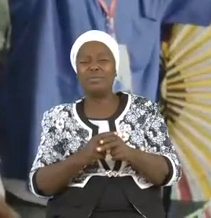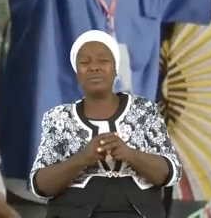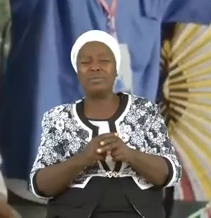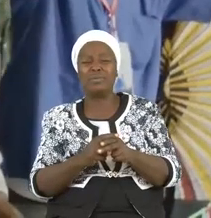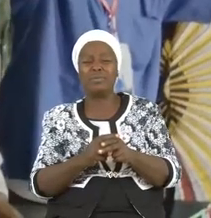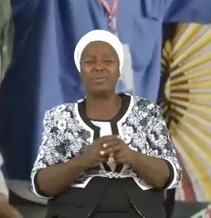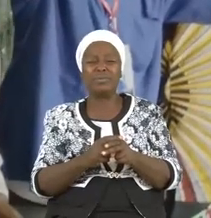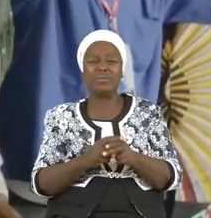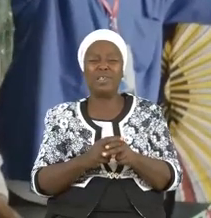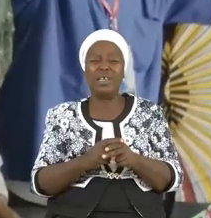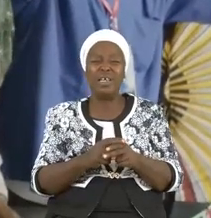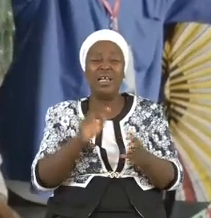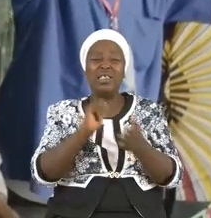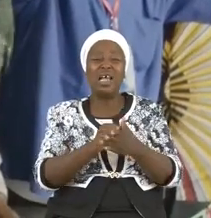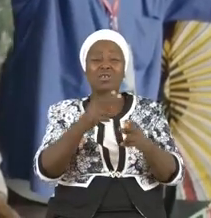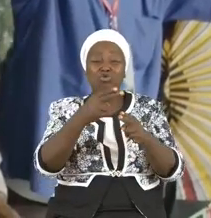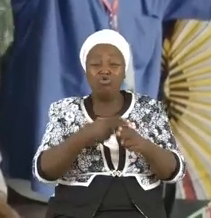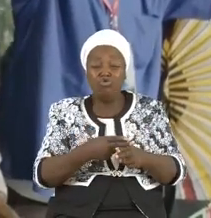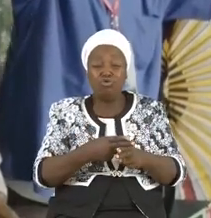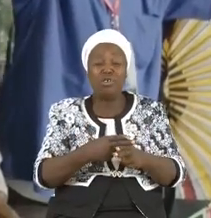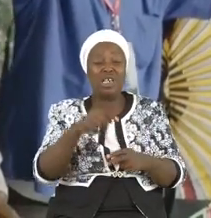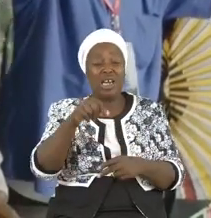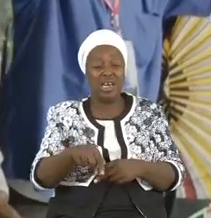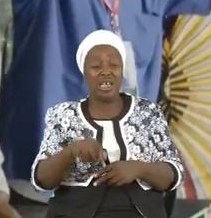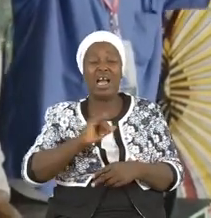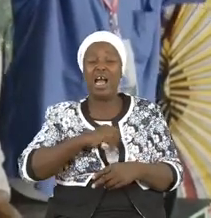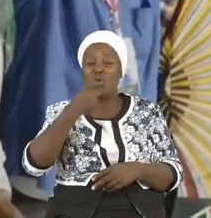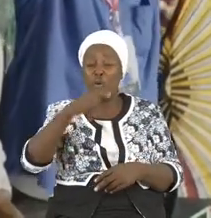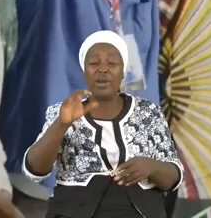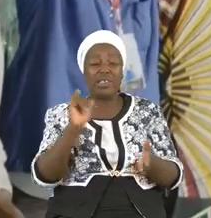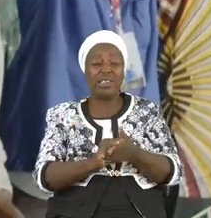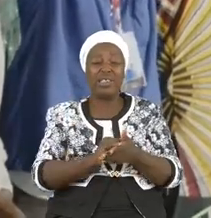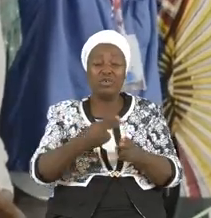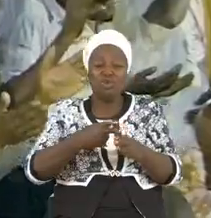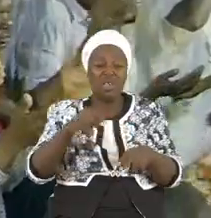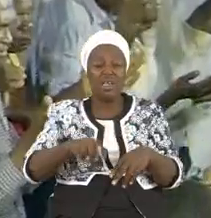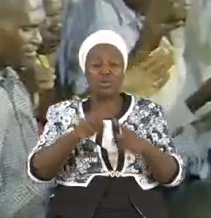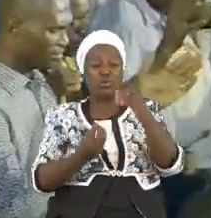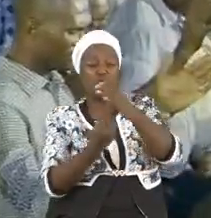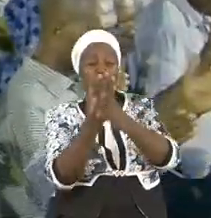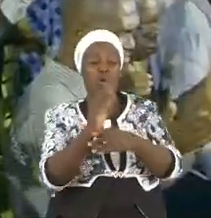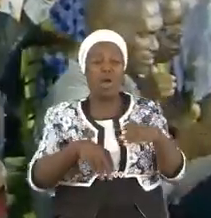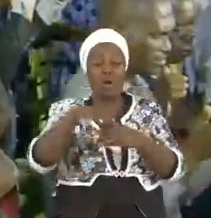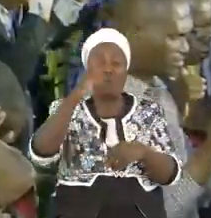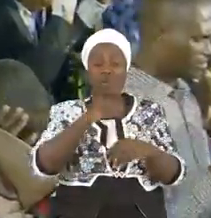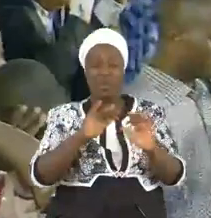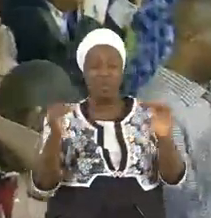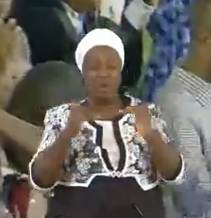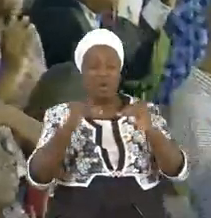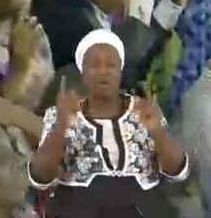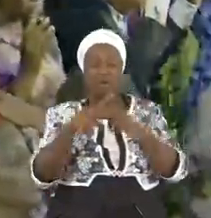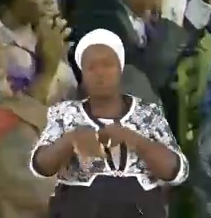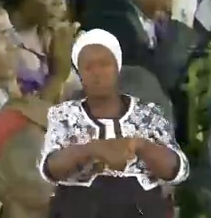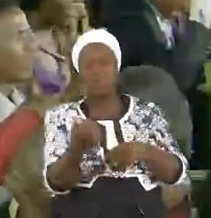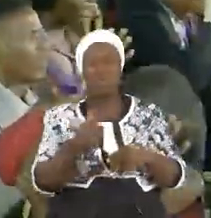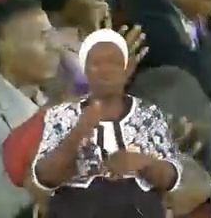That short leg, I command that short leg to grow out and be equal with the other in